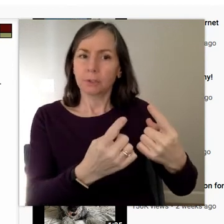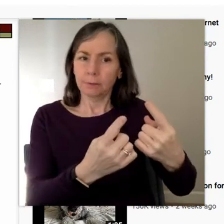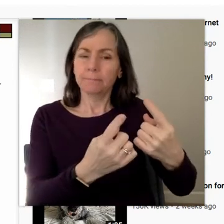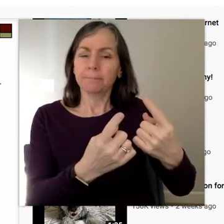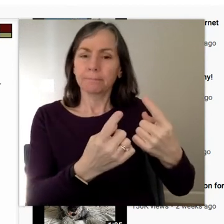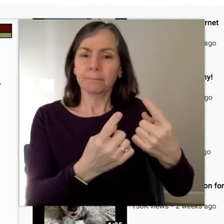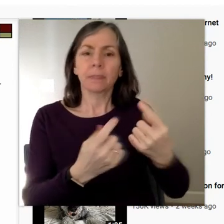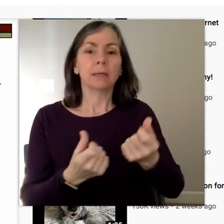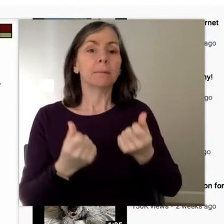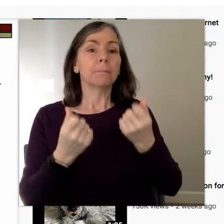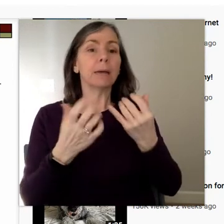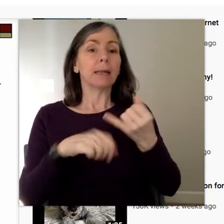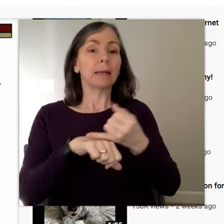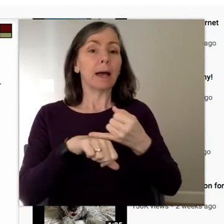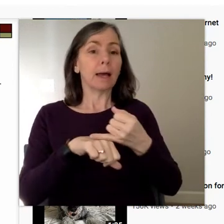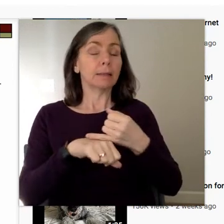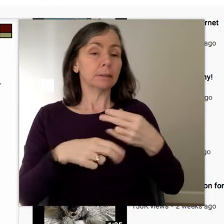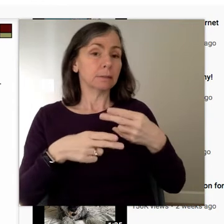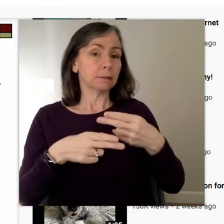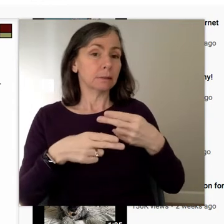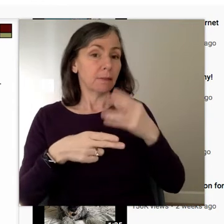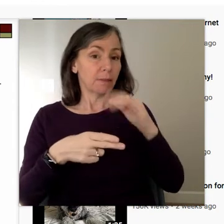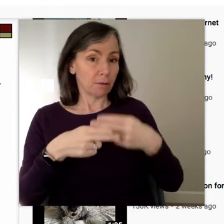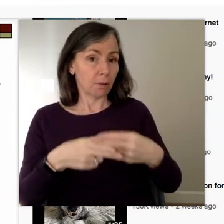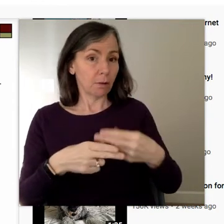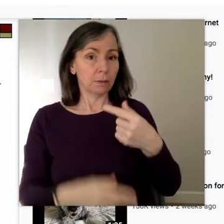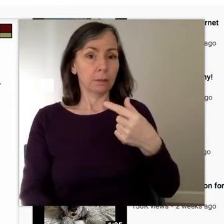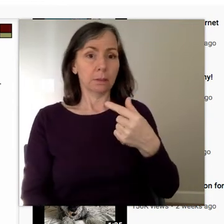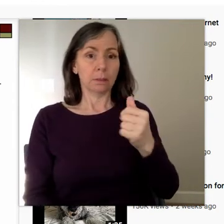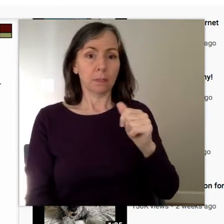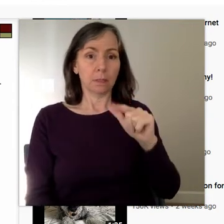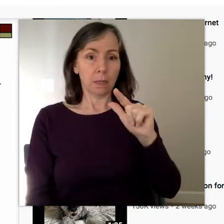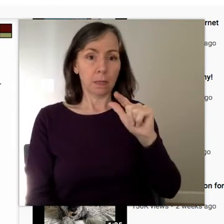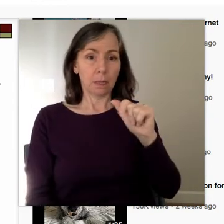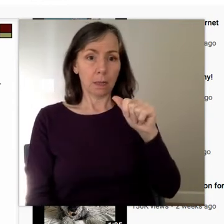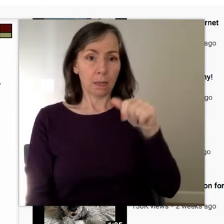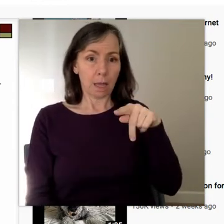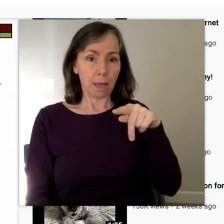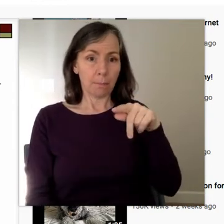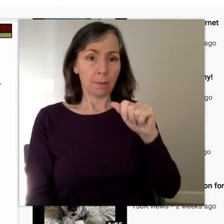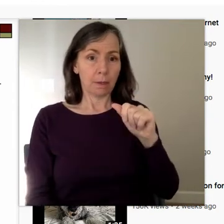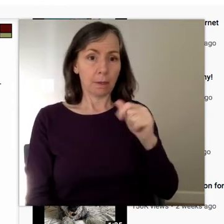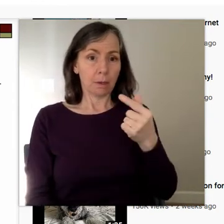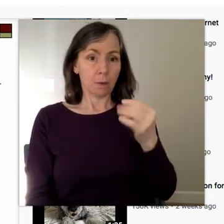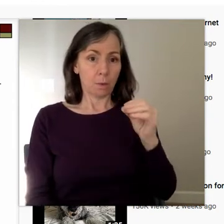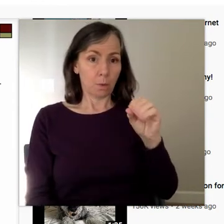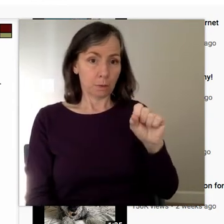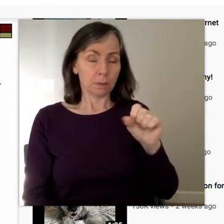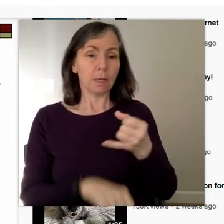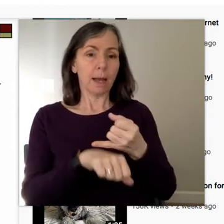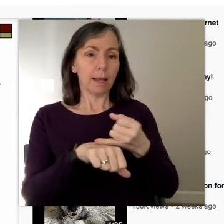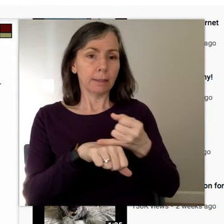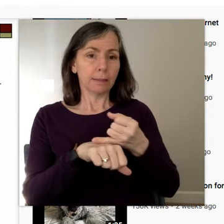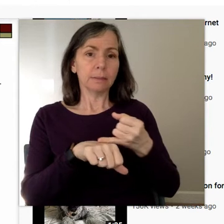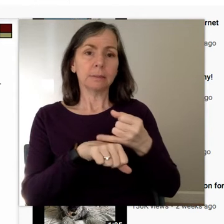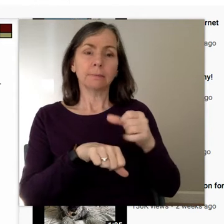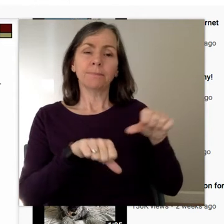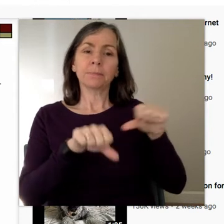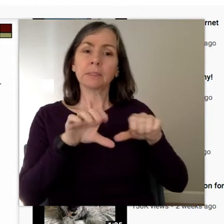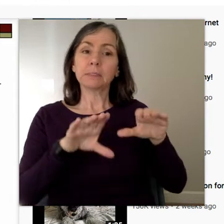these islands, they're called the Galapagos. You can't see that, it's so tiny. The scientist